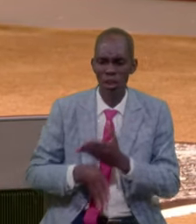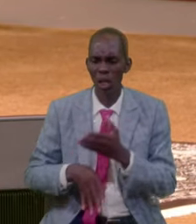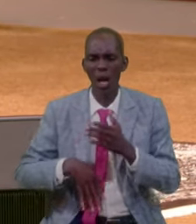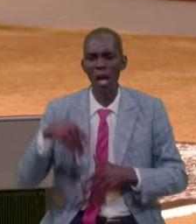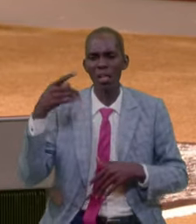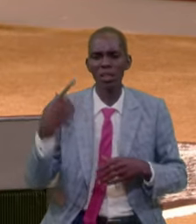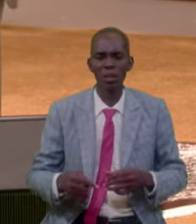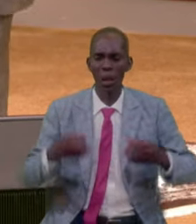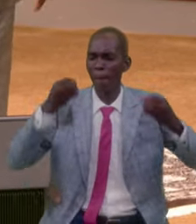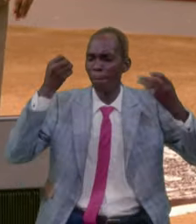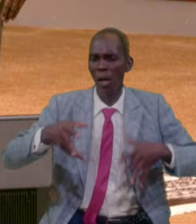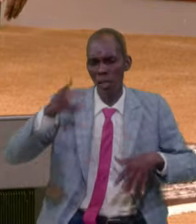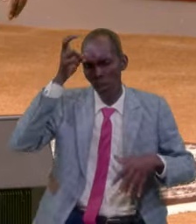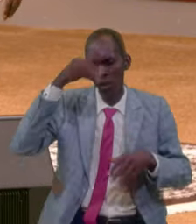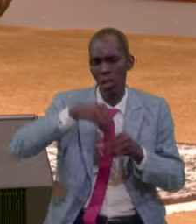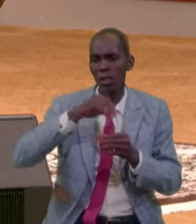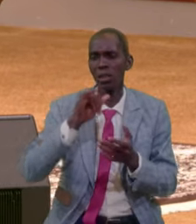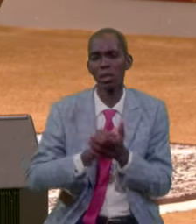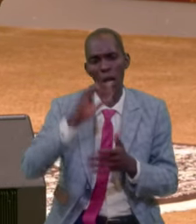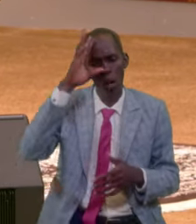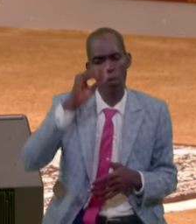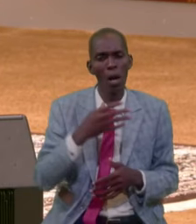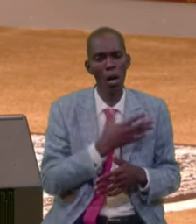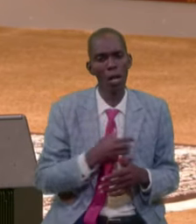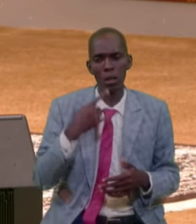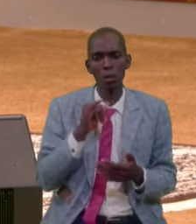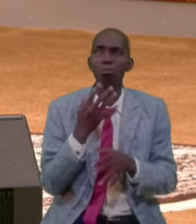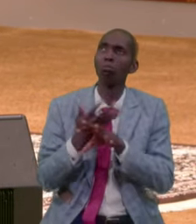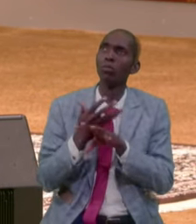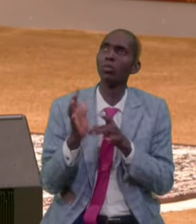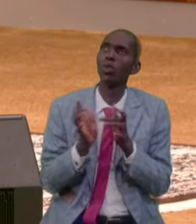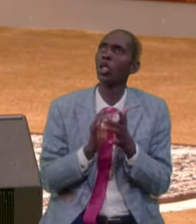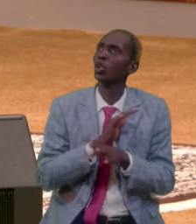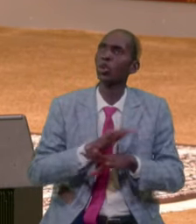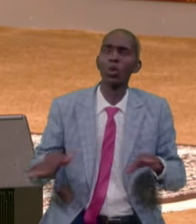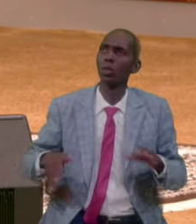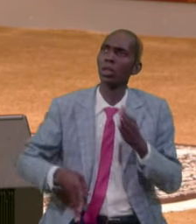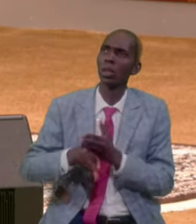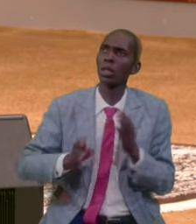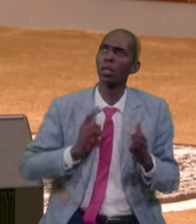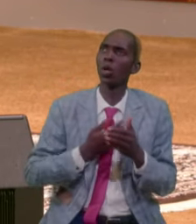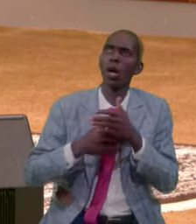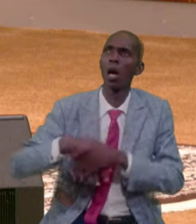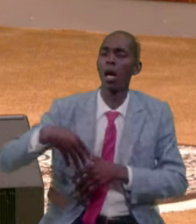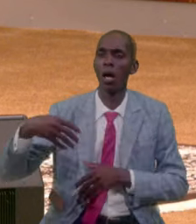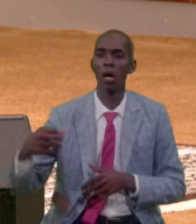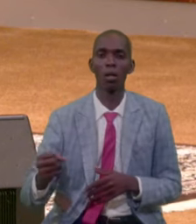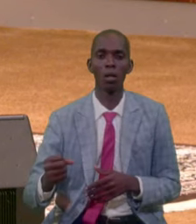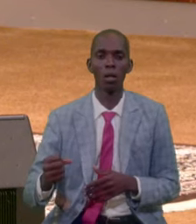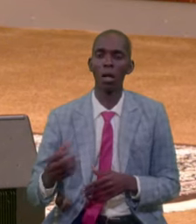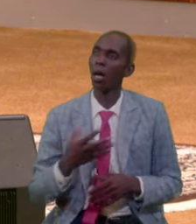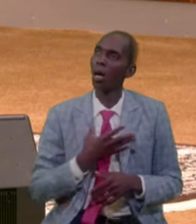They say, don't cast us into the abyss. And then they said, there are swine